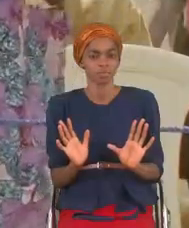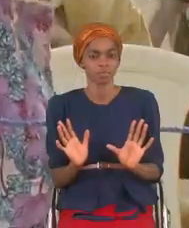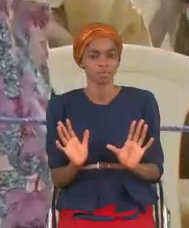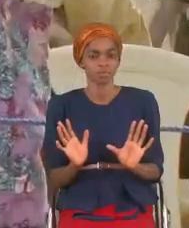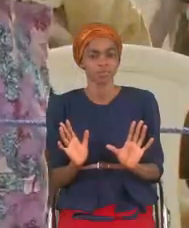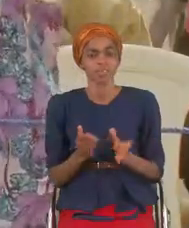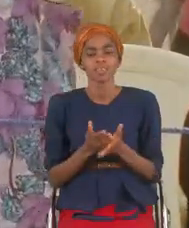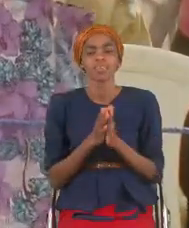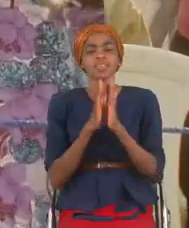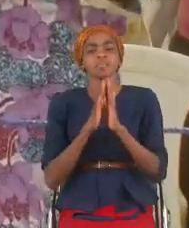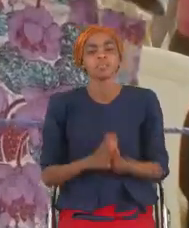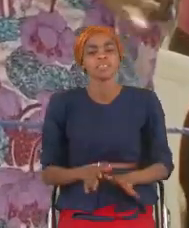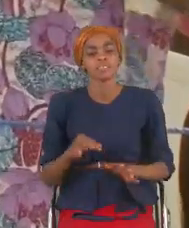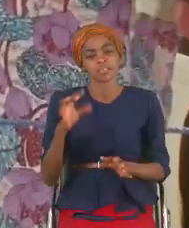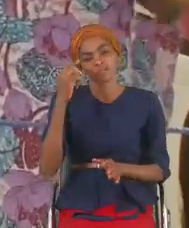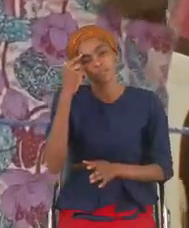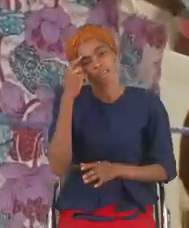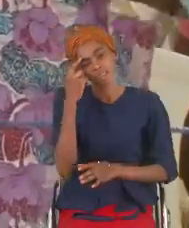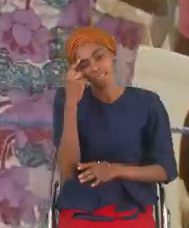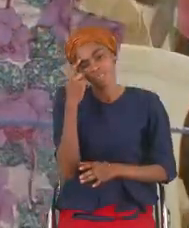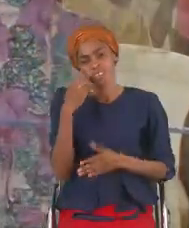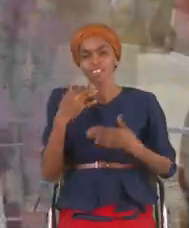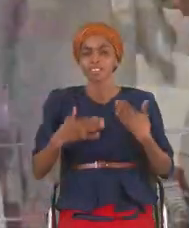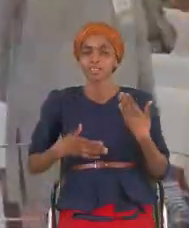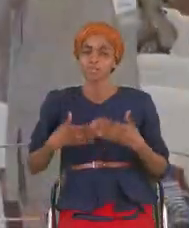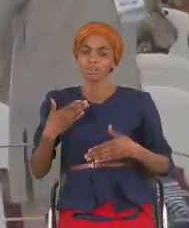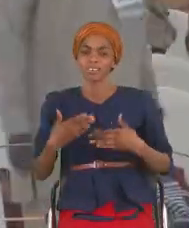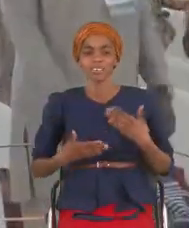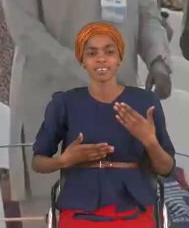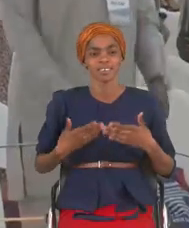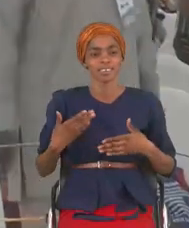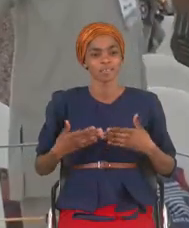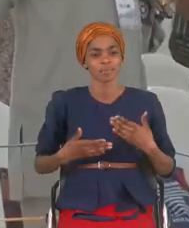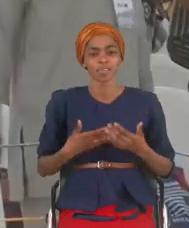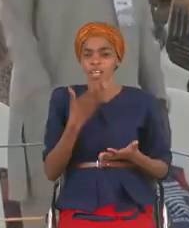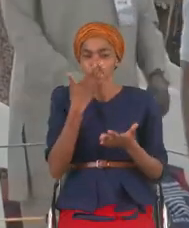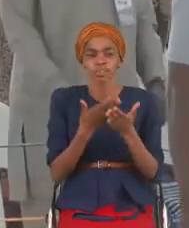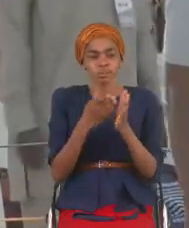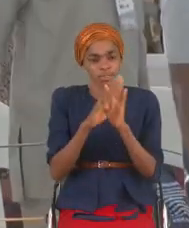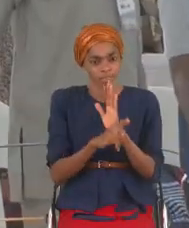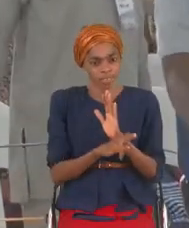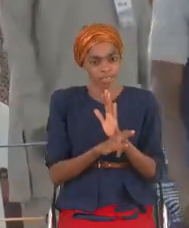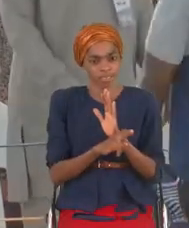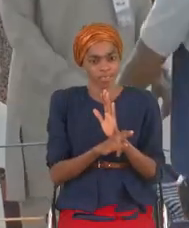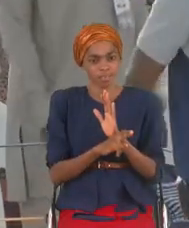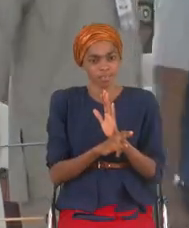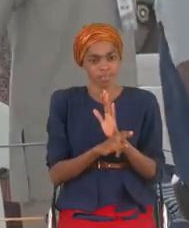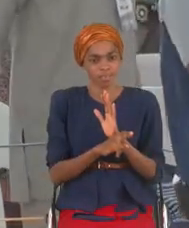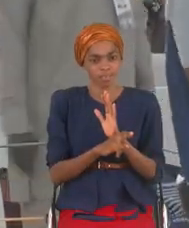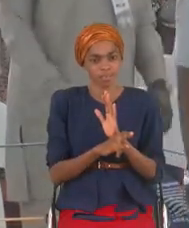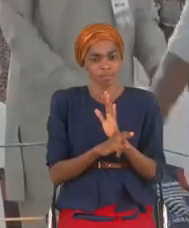the peace of mind joy goodness that the good